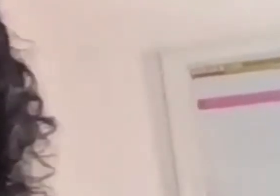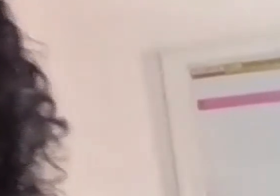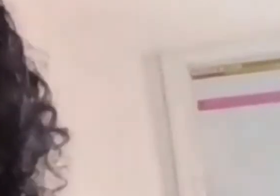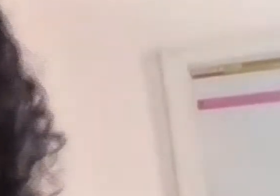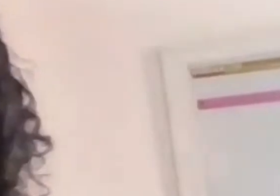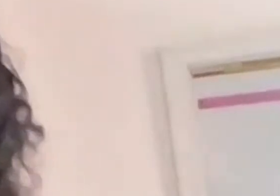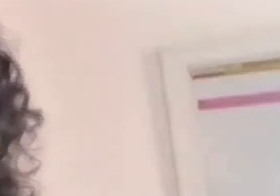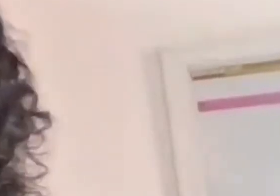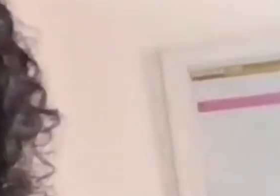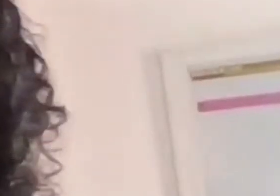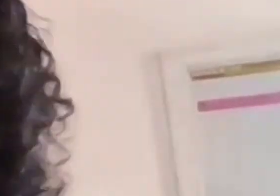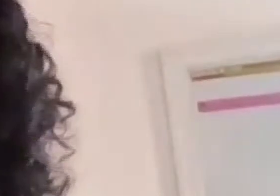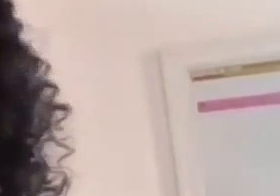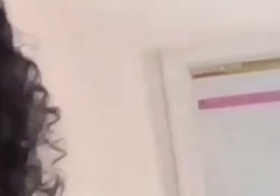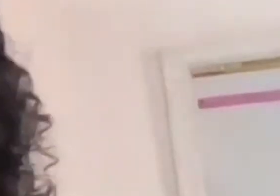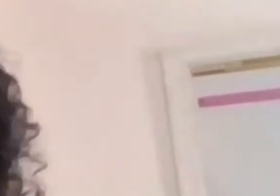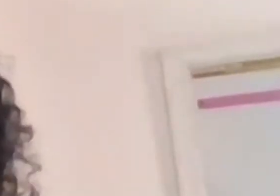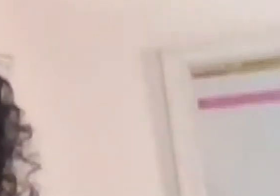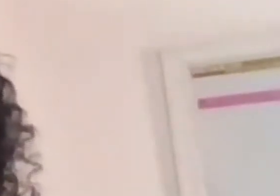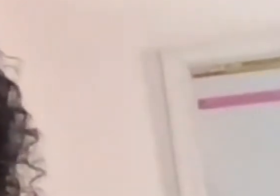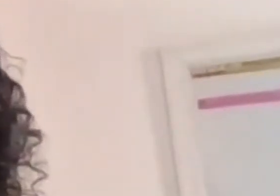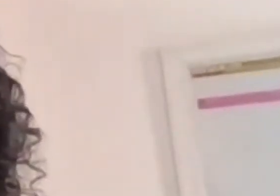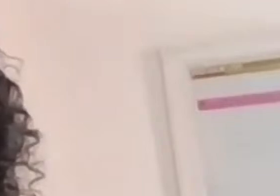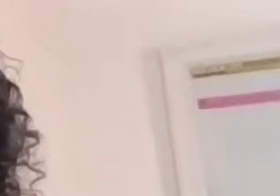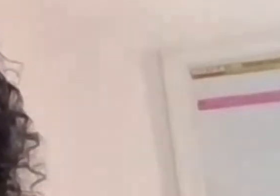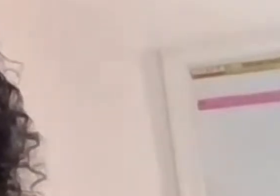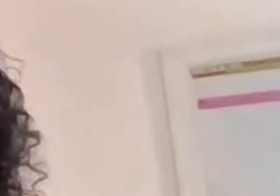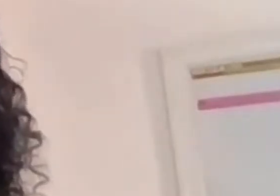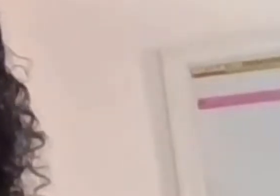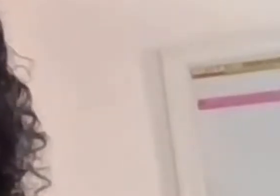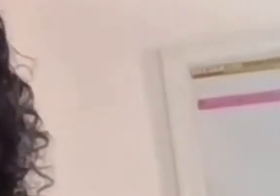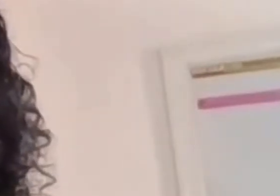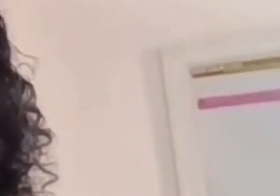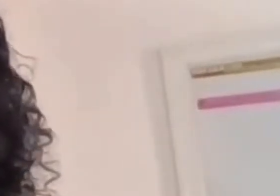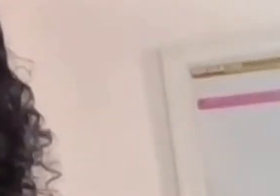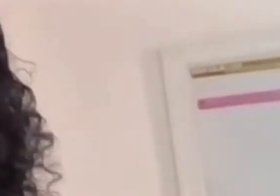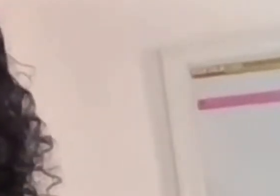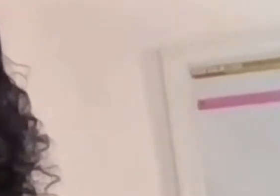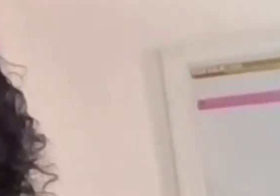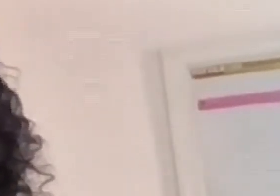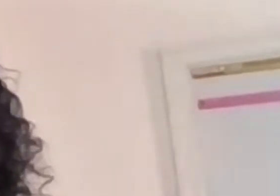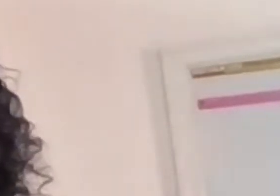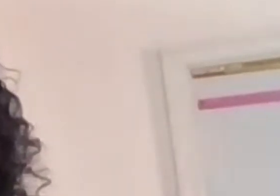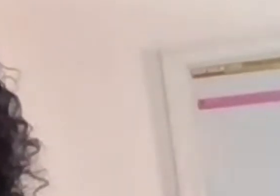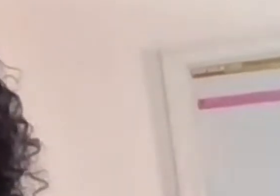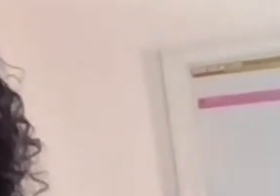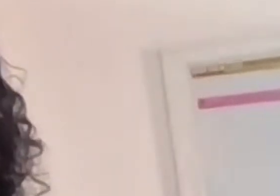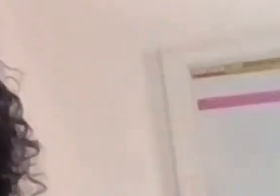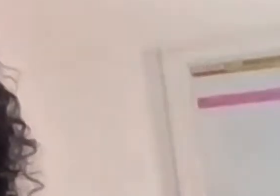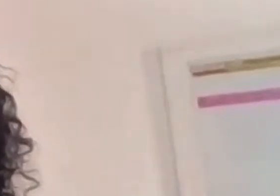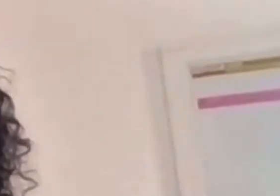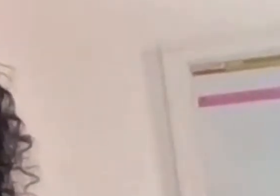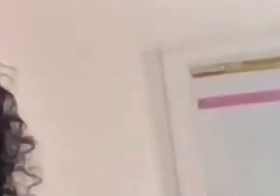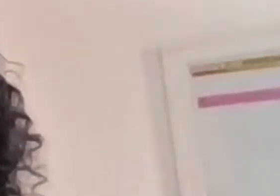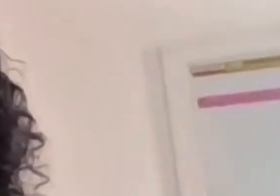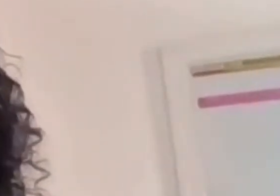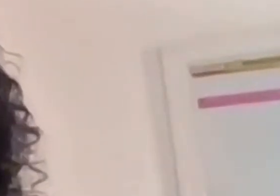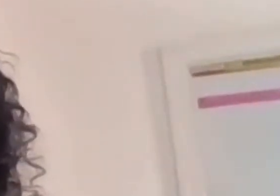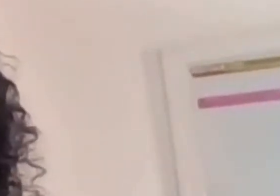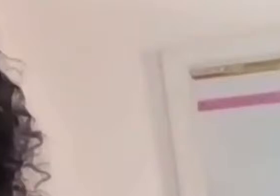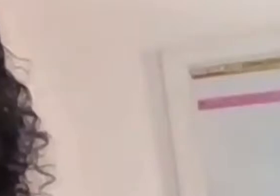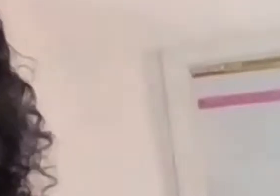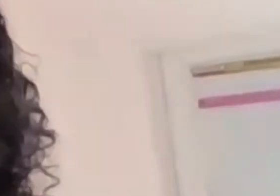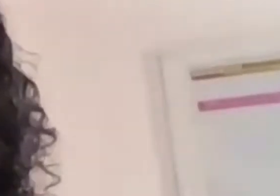share, I don't know how, but I'll put it in the chat here. It's from the WHO, and it has a lot of information,